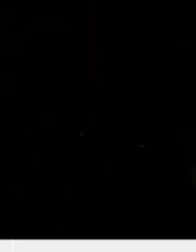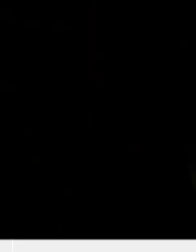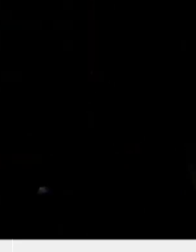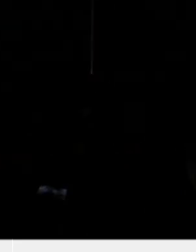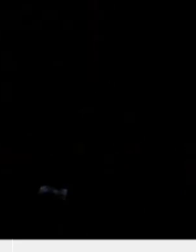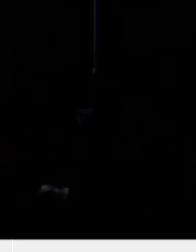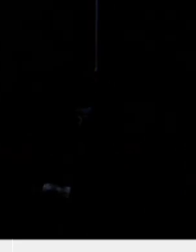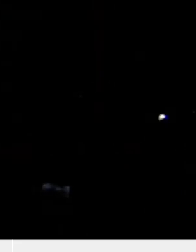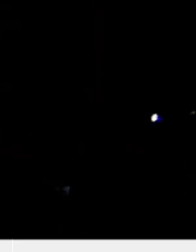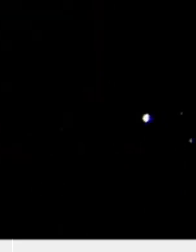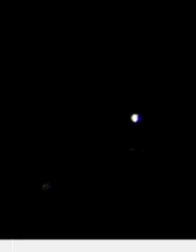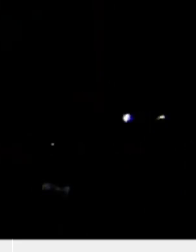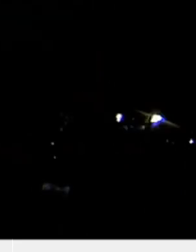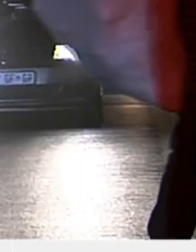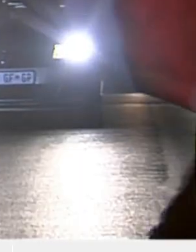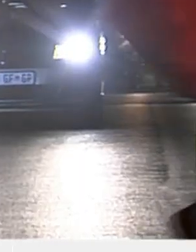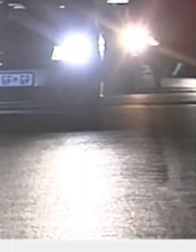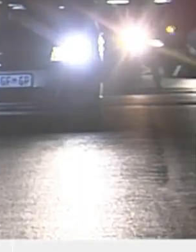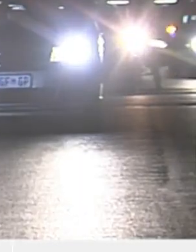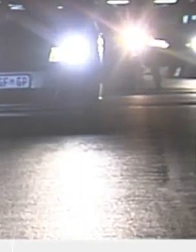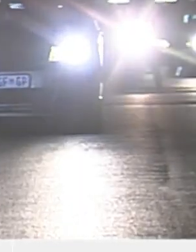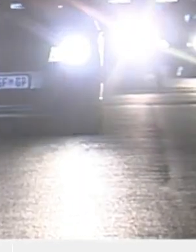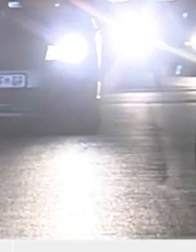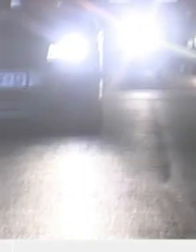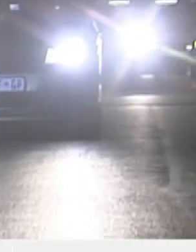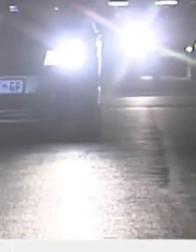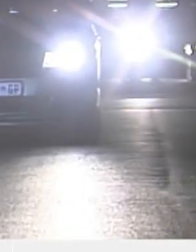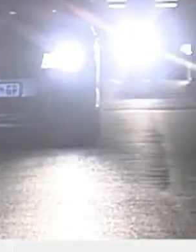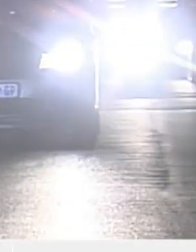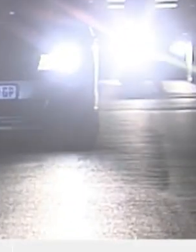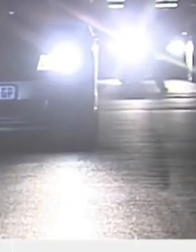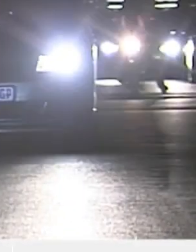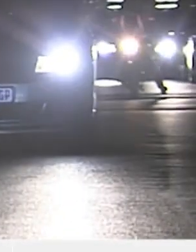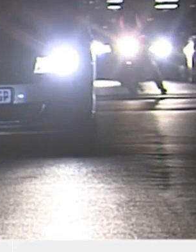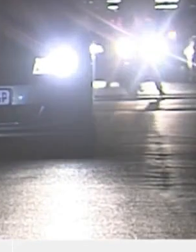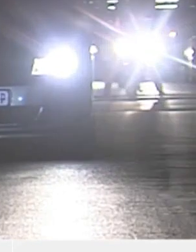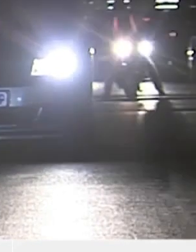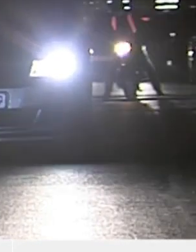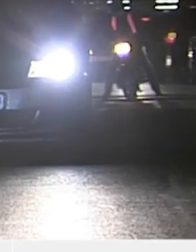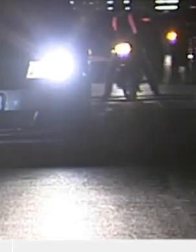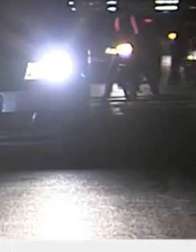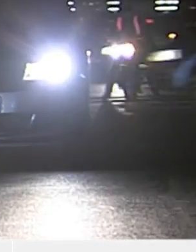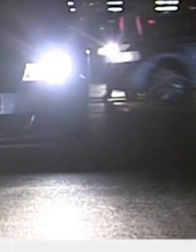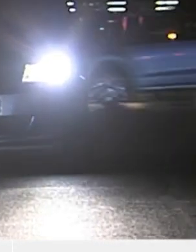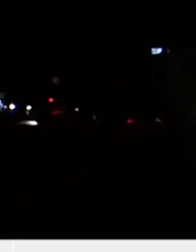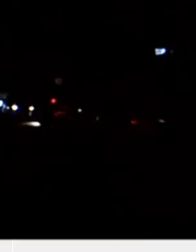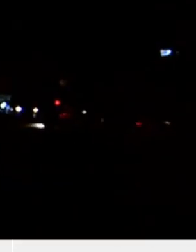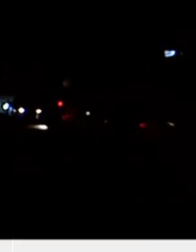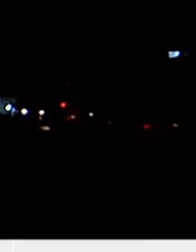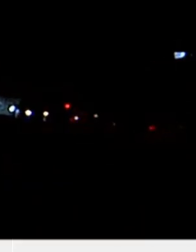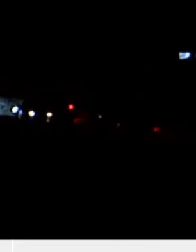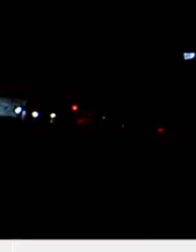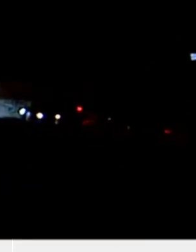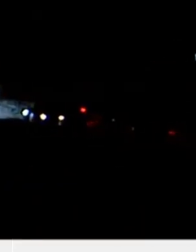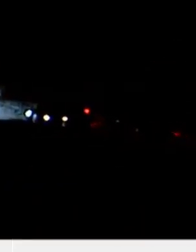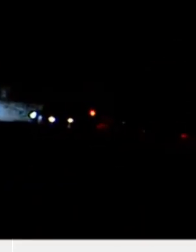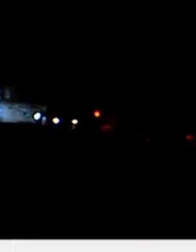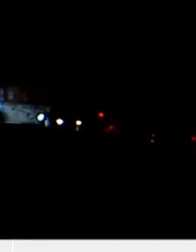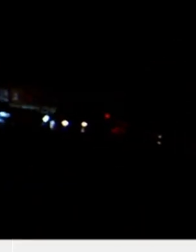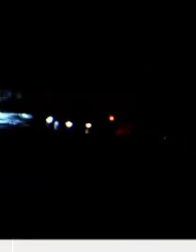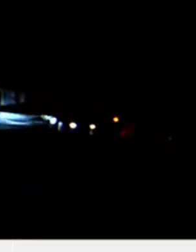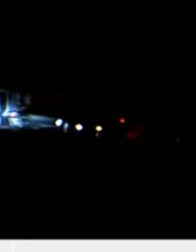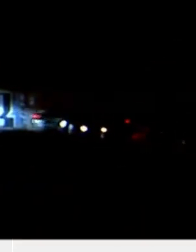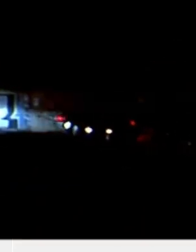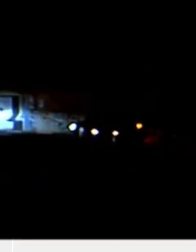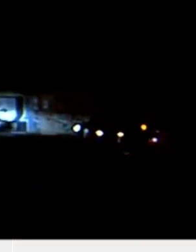now going to work in the future. One of the big benefits to Eskom is that the auditors